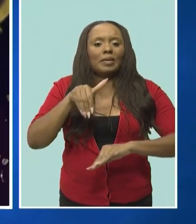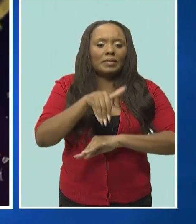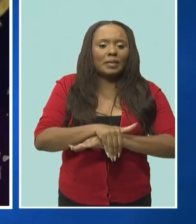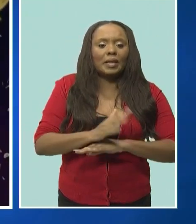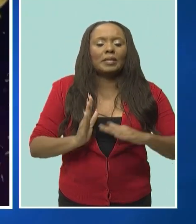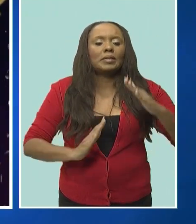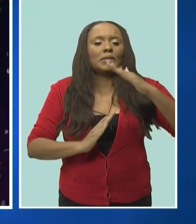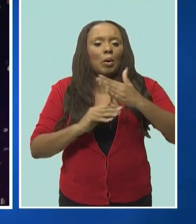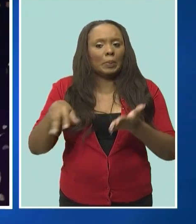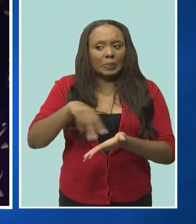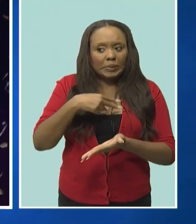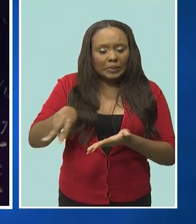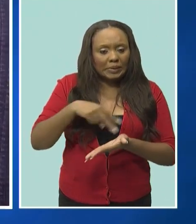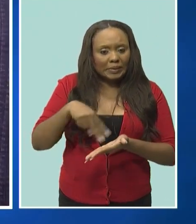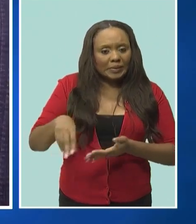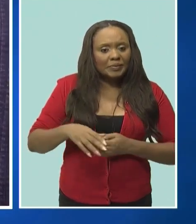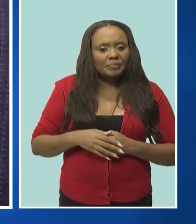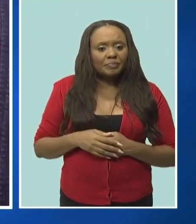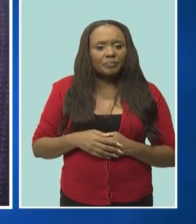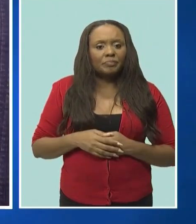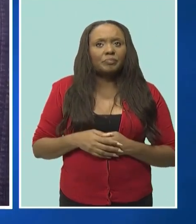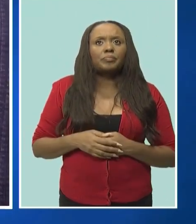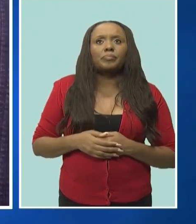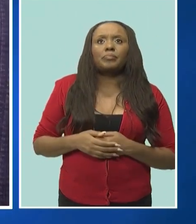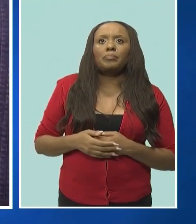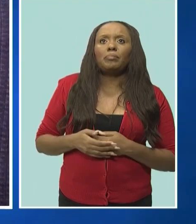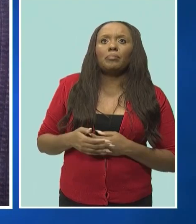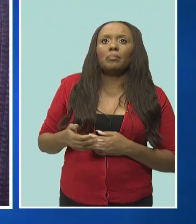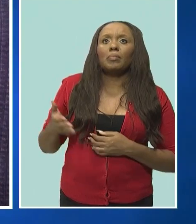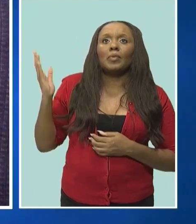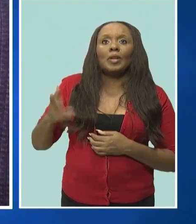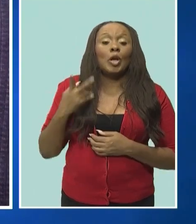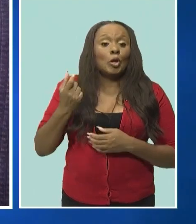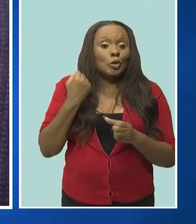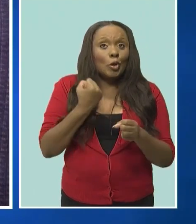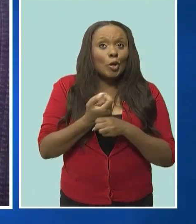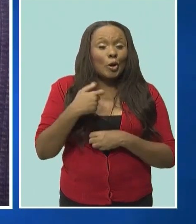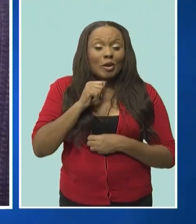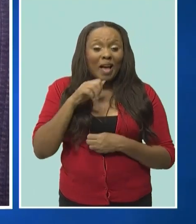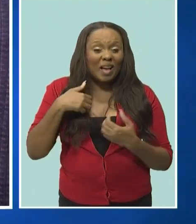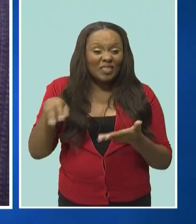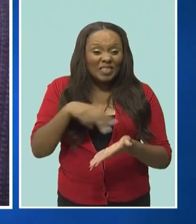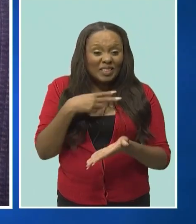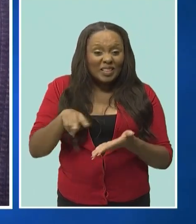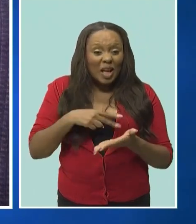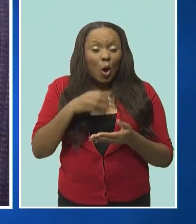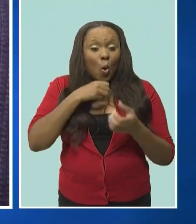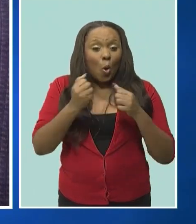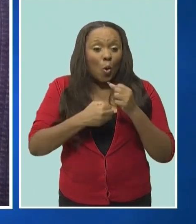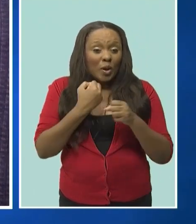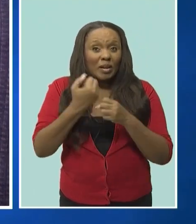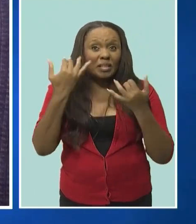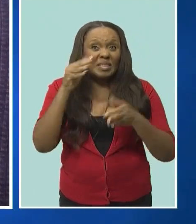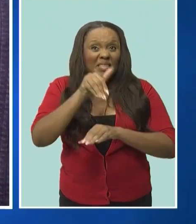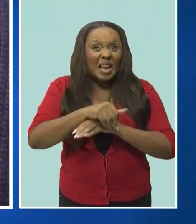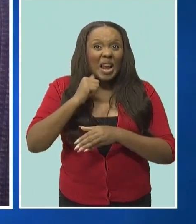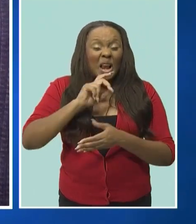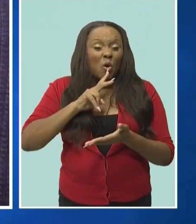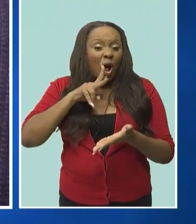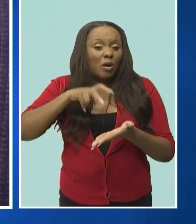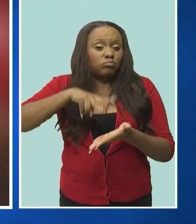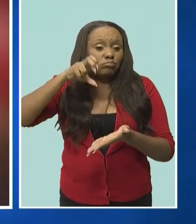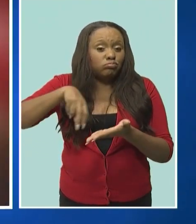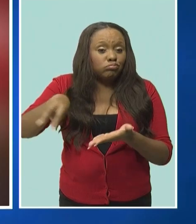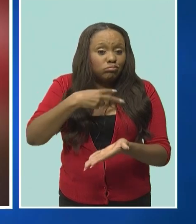dance DJs in Barbados. So this 2 years, boy, that we ain't had a dance. All years let me jump and prance. And event